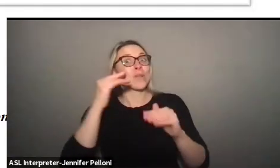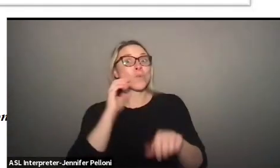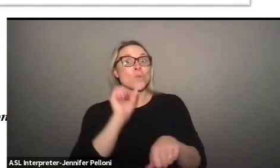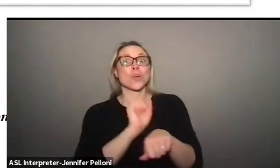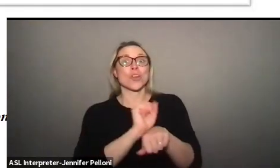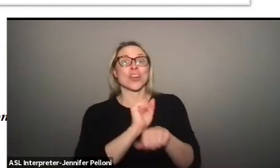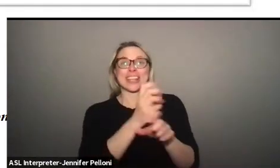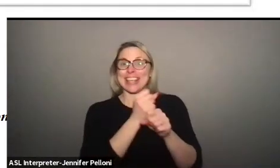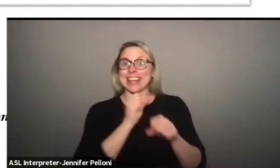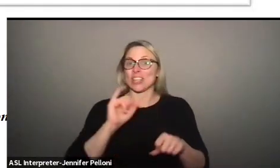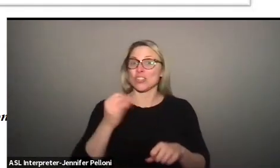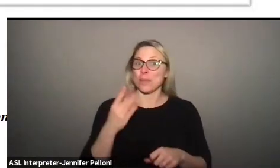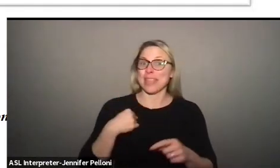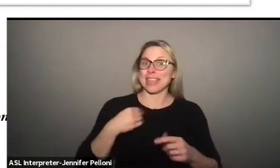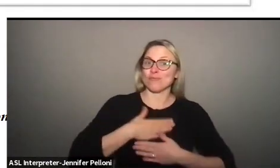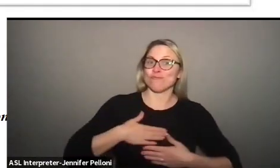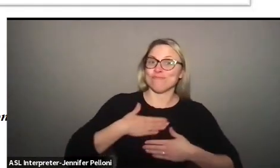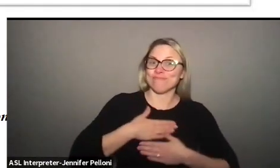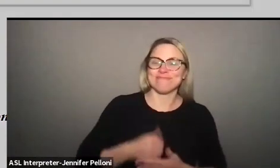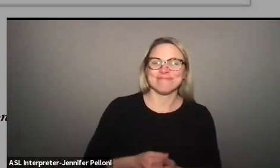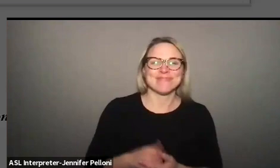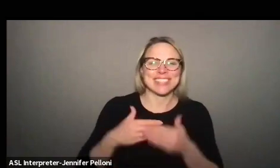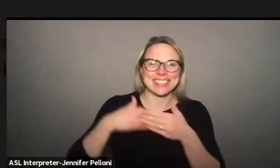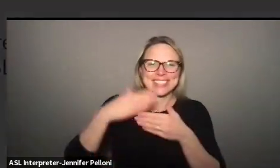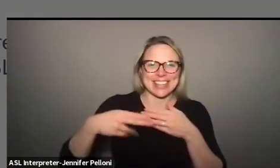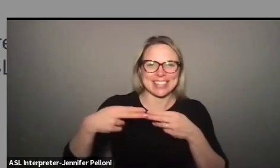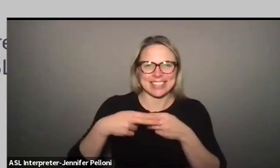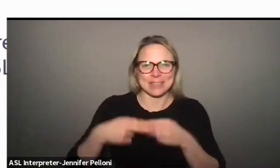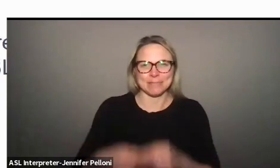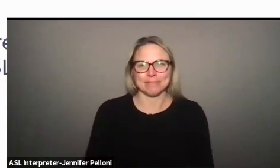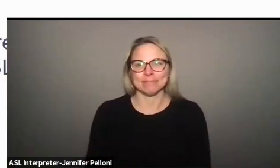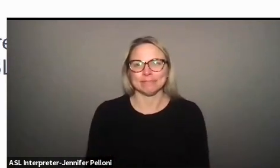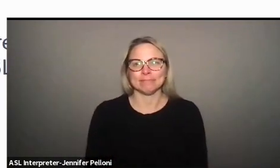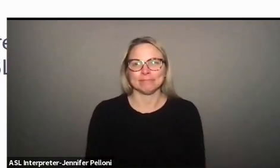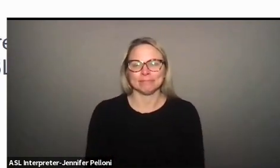in a job that they enjoy. And next slide, please.